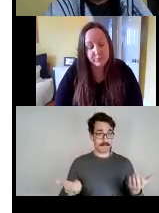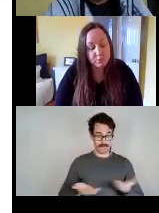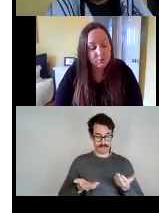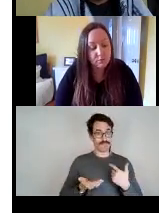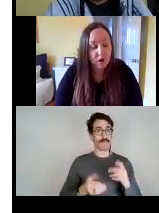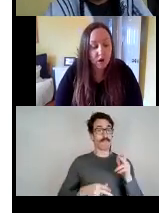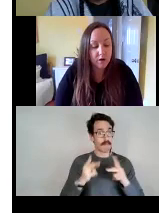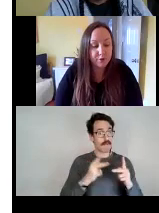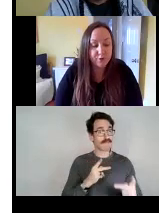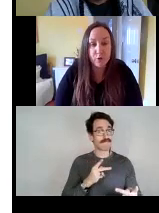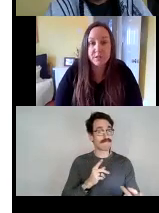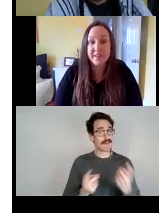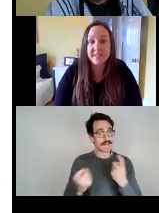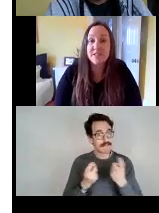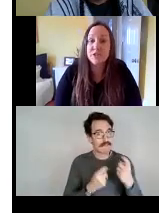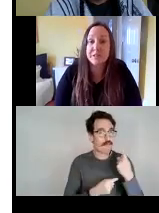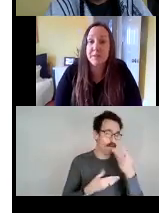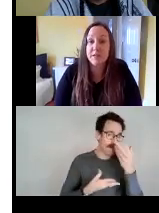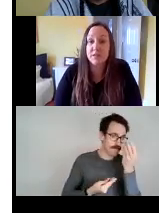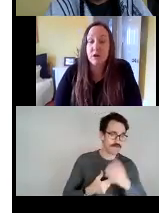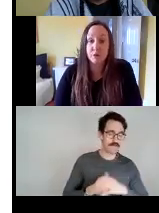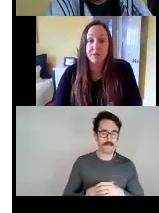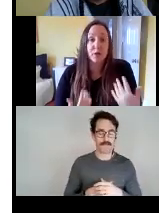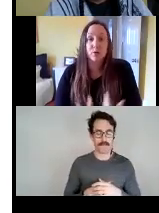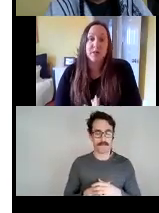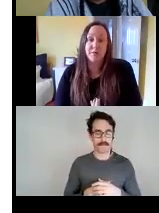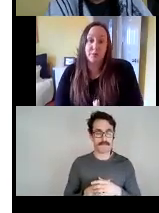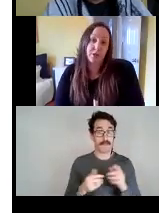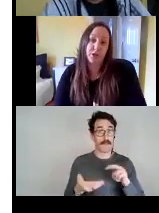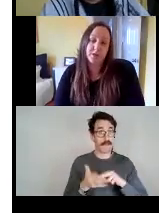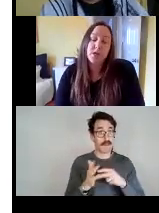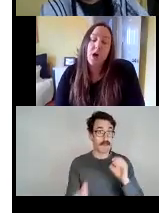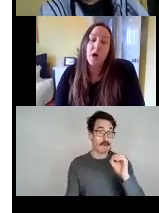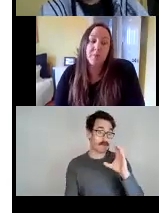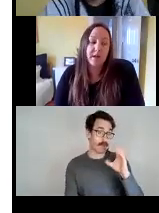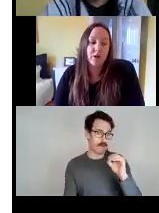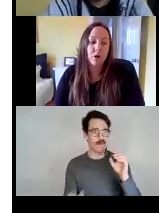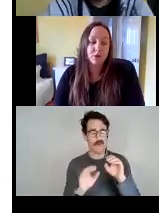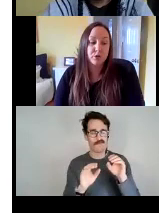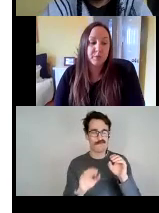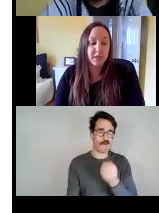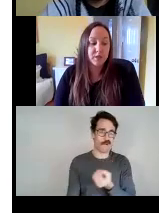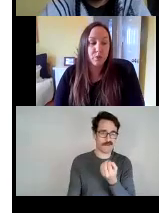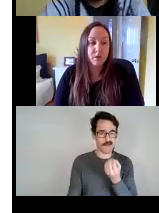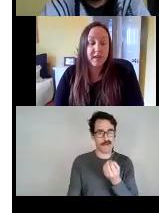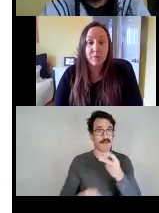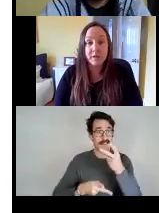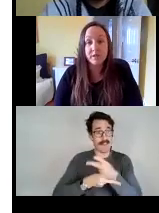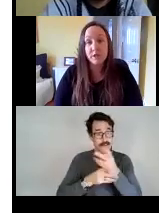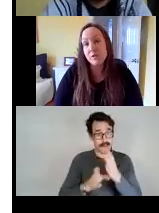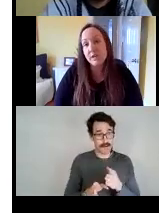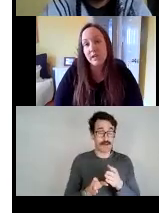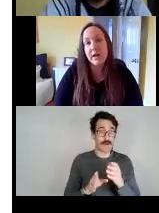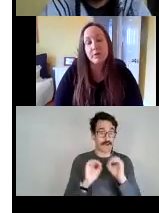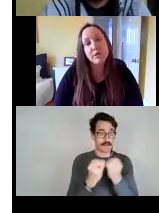information for folks. And that doesn't just mean OCO's information. That can also mean what's happening in